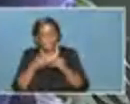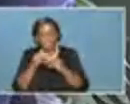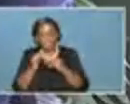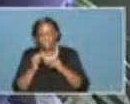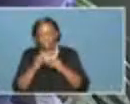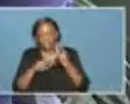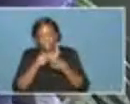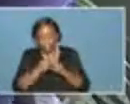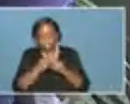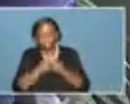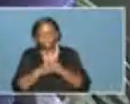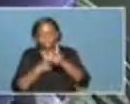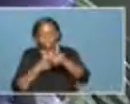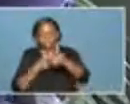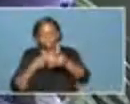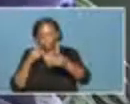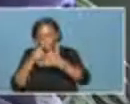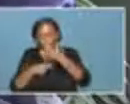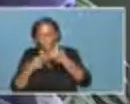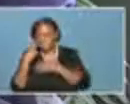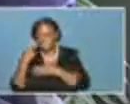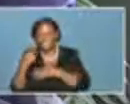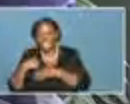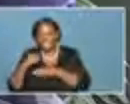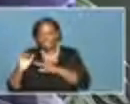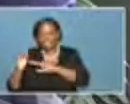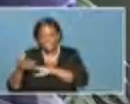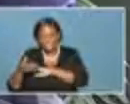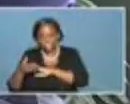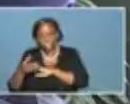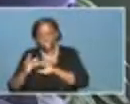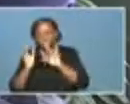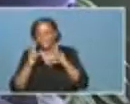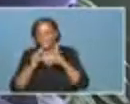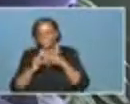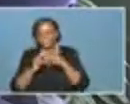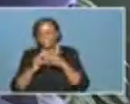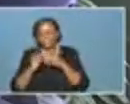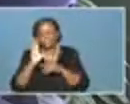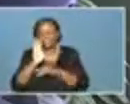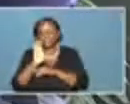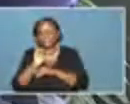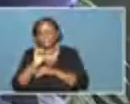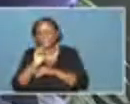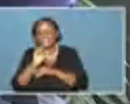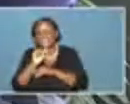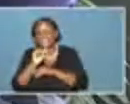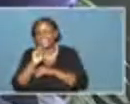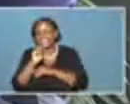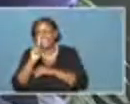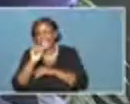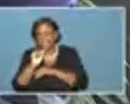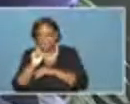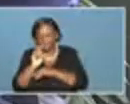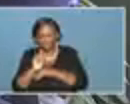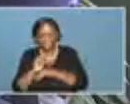now, from what I'm seeing, and I've been to Jamaica, I've been to Canex, so only Bahamian there represented there. And